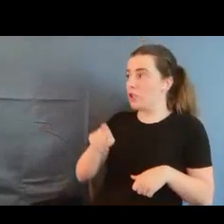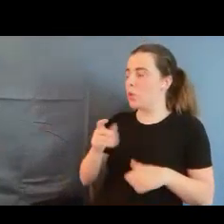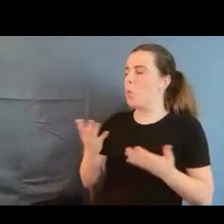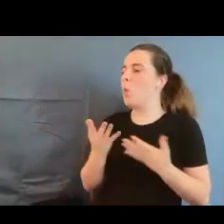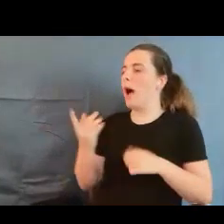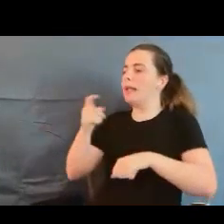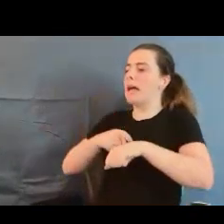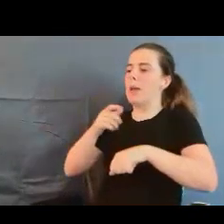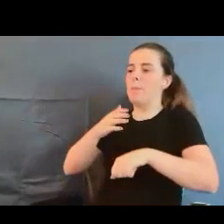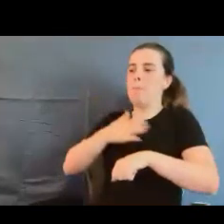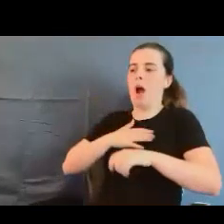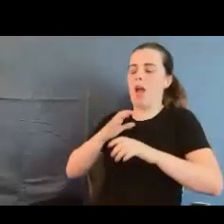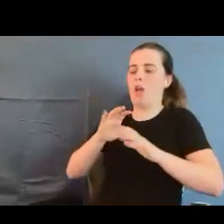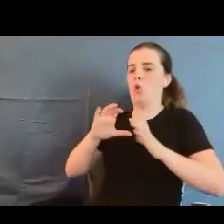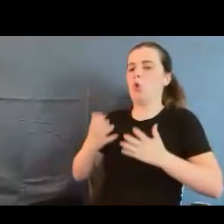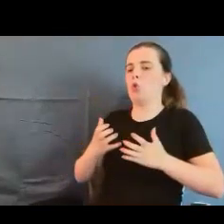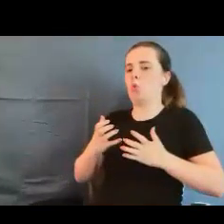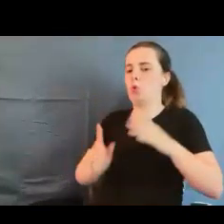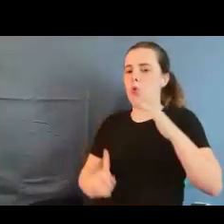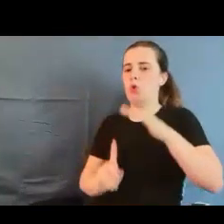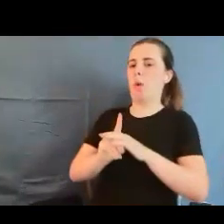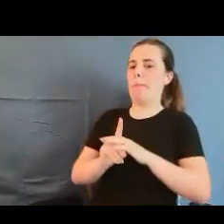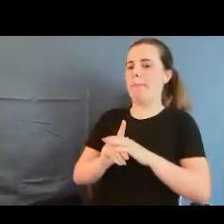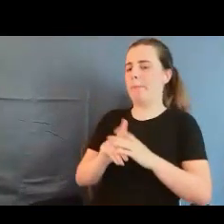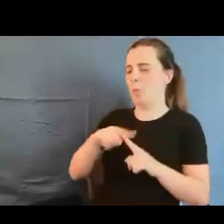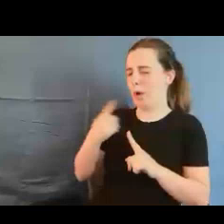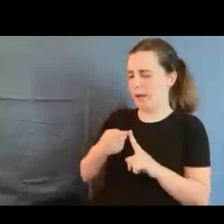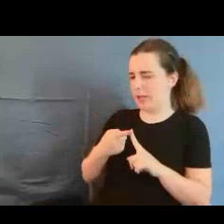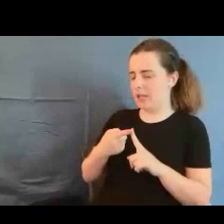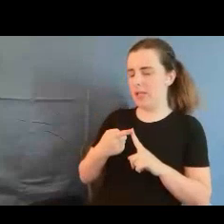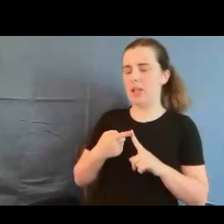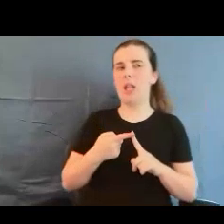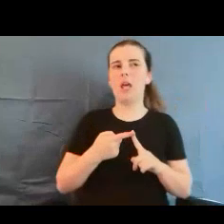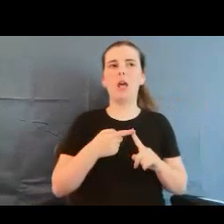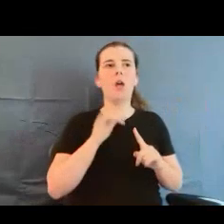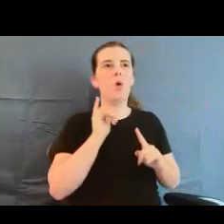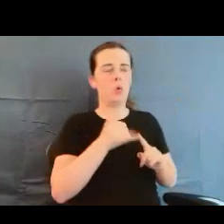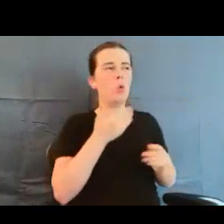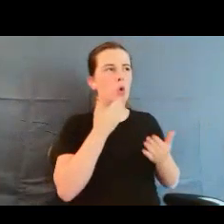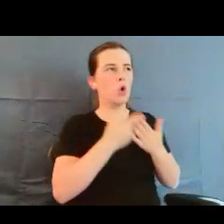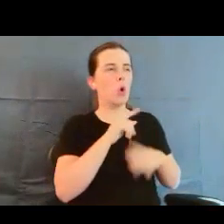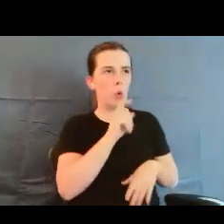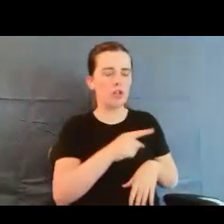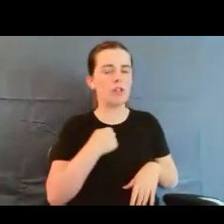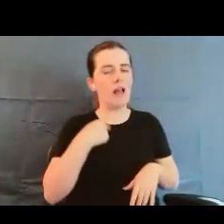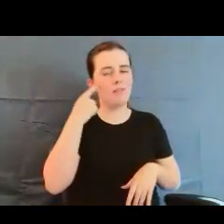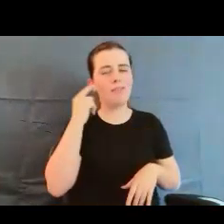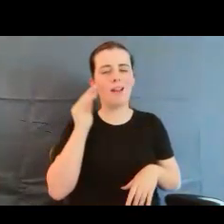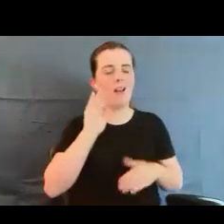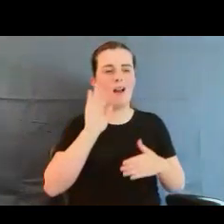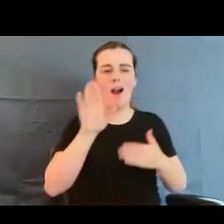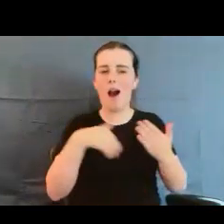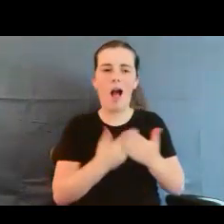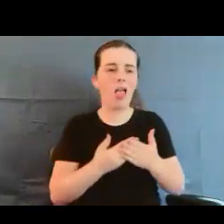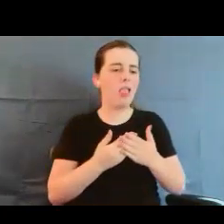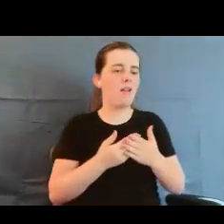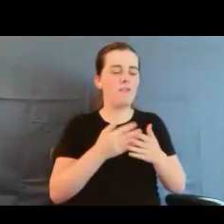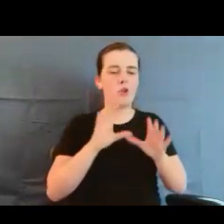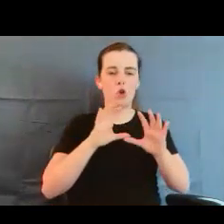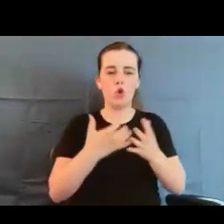good question. Up to them, of course, but I think all of the crewed spots are awesome to be at. So Hidden Peak, great place to hang